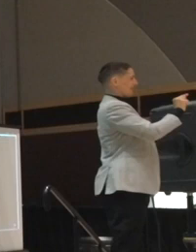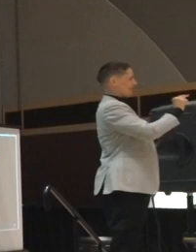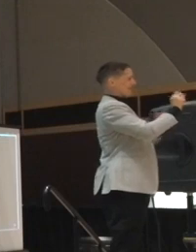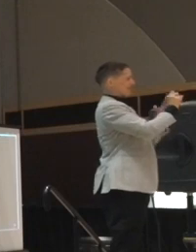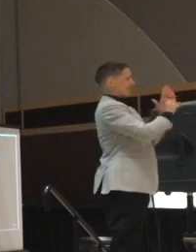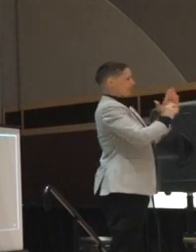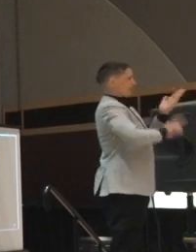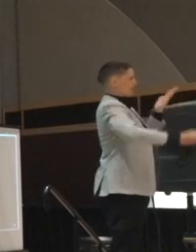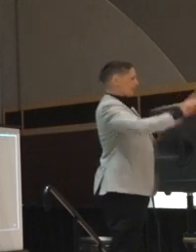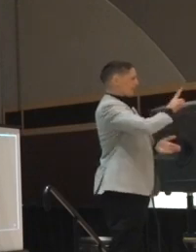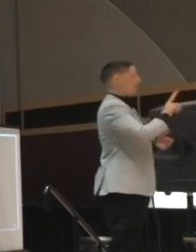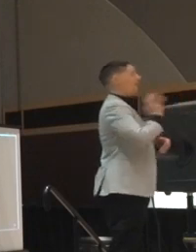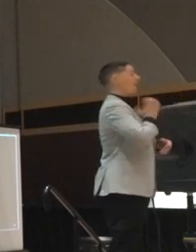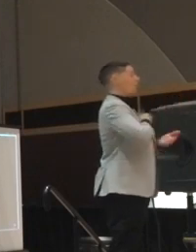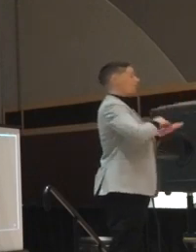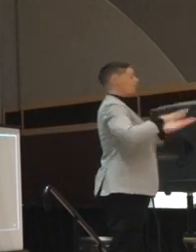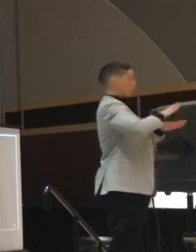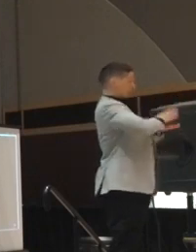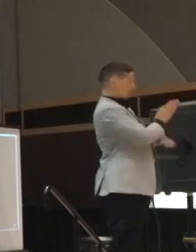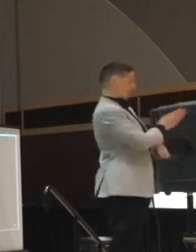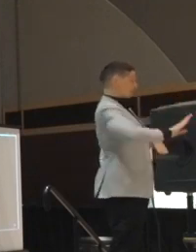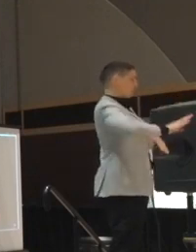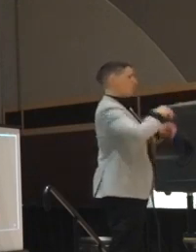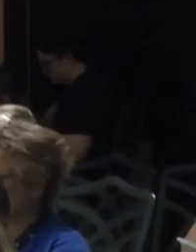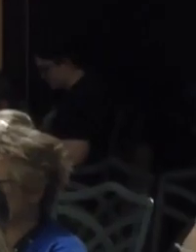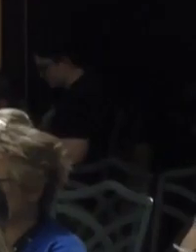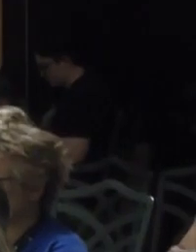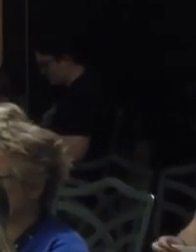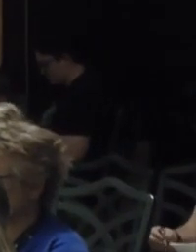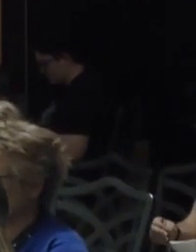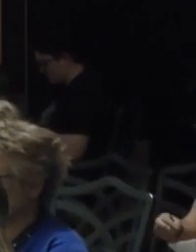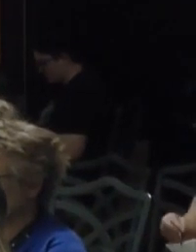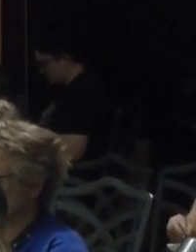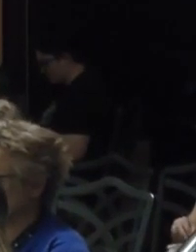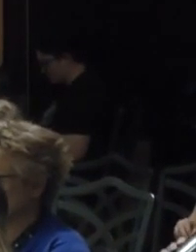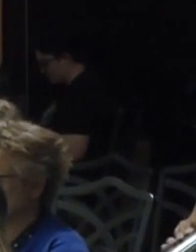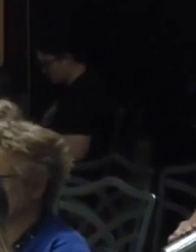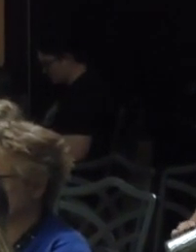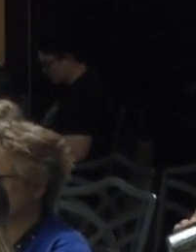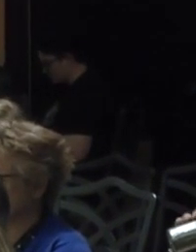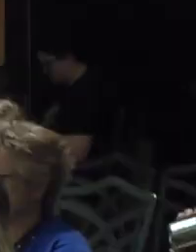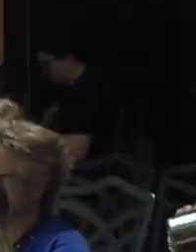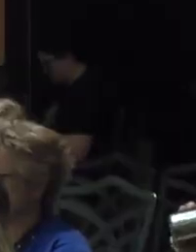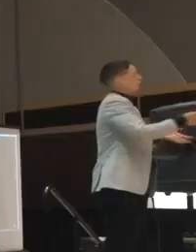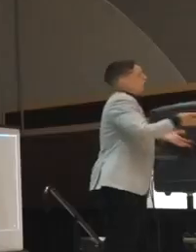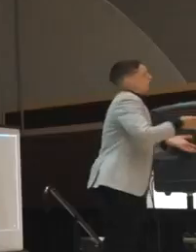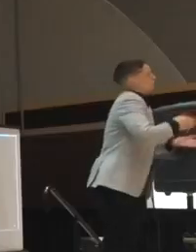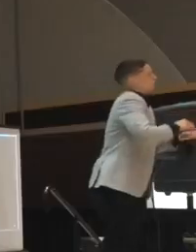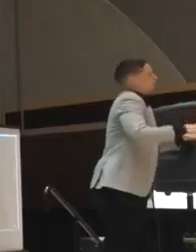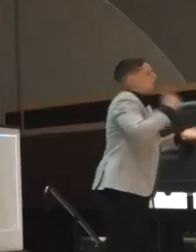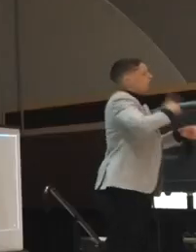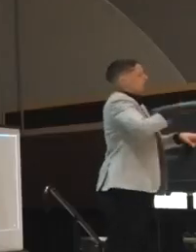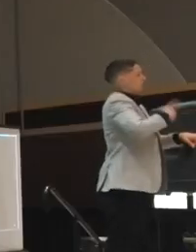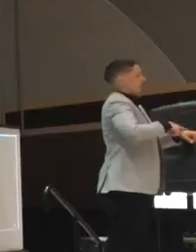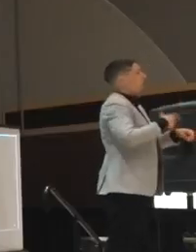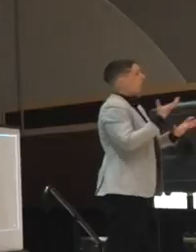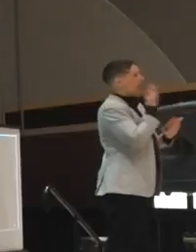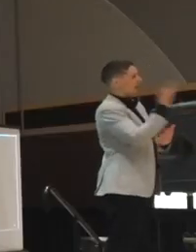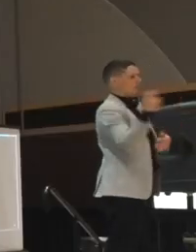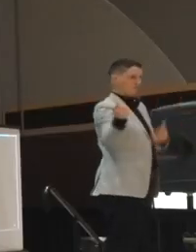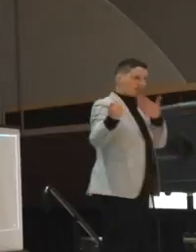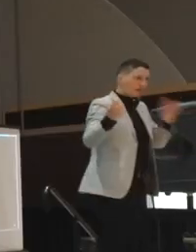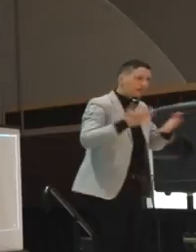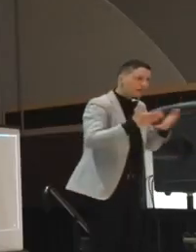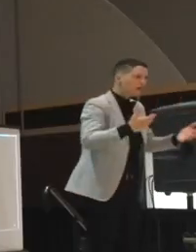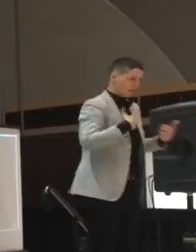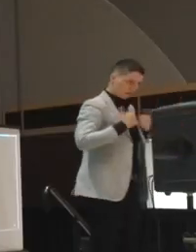in the audience, and you spent so much time with them after your presentation. It was so impressive. Thank you. I have a question. Well, thank you very much. I